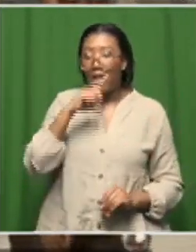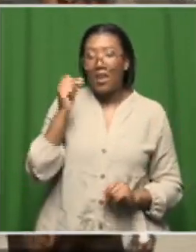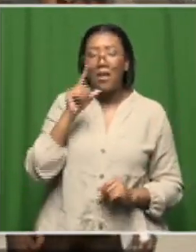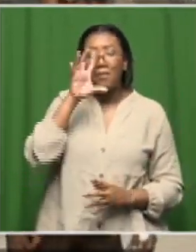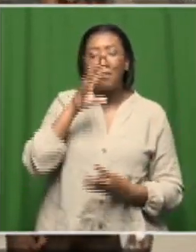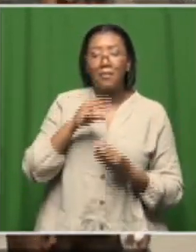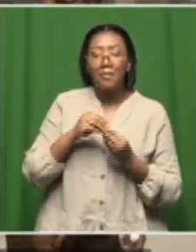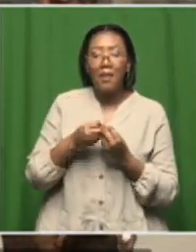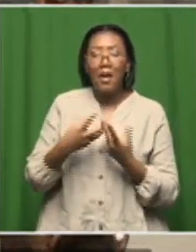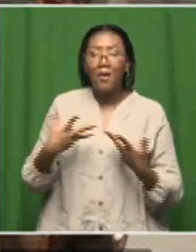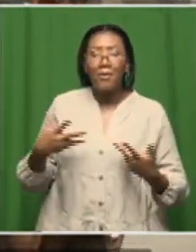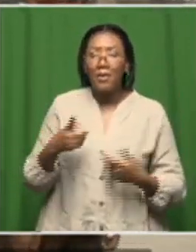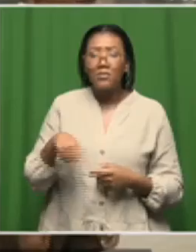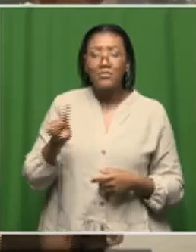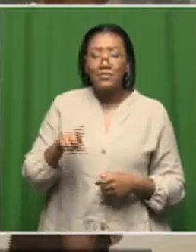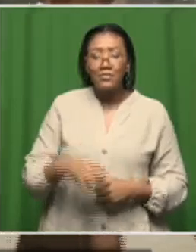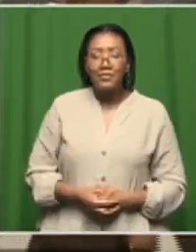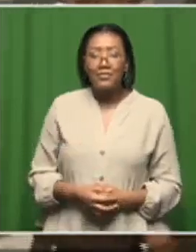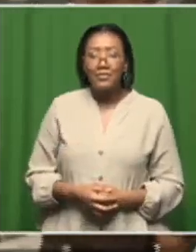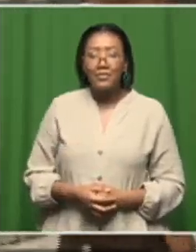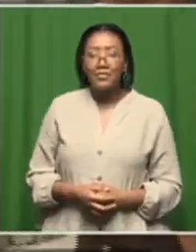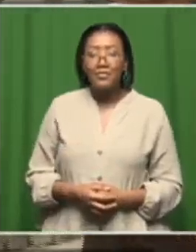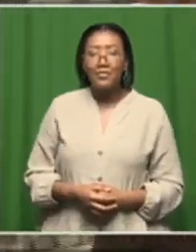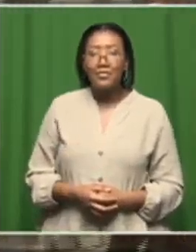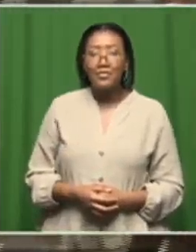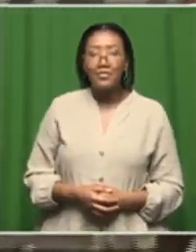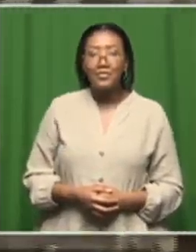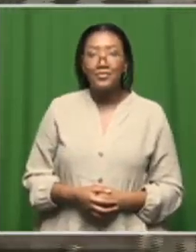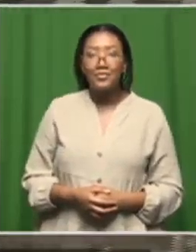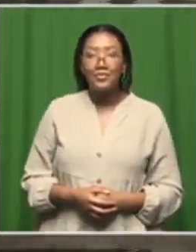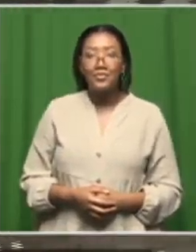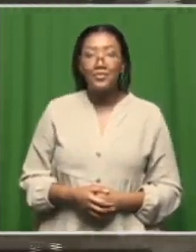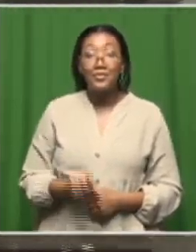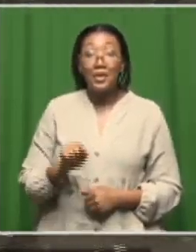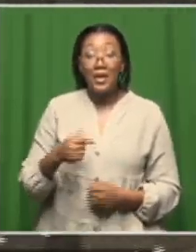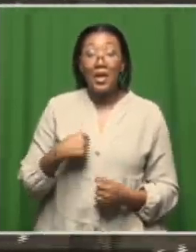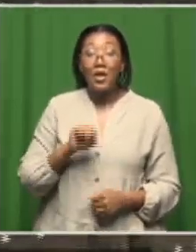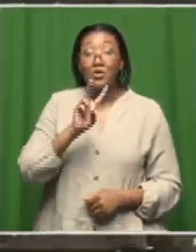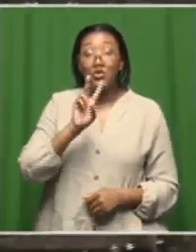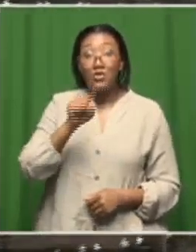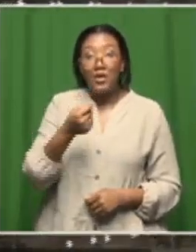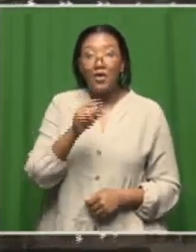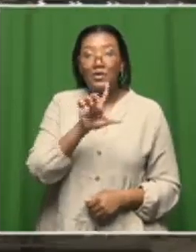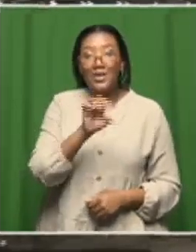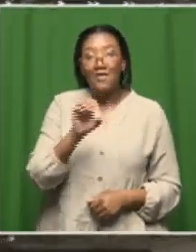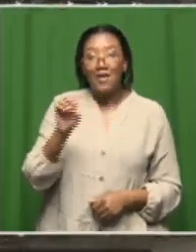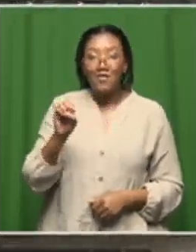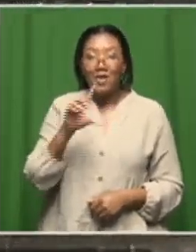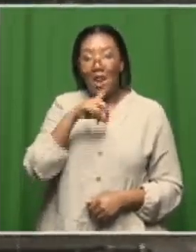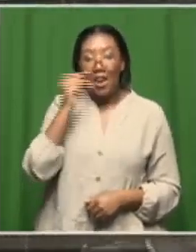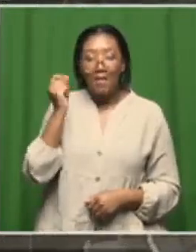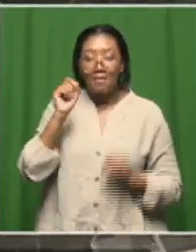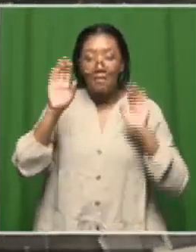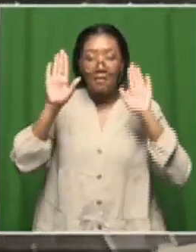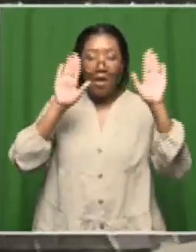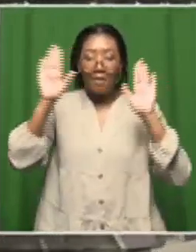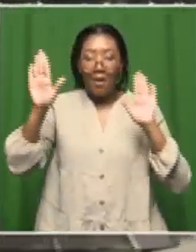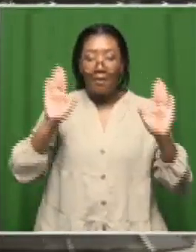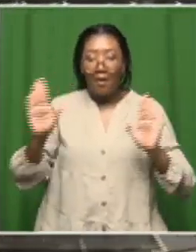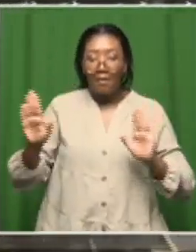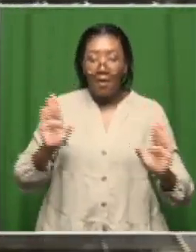and who are these people? Look, you're talking about more than 2,700 names. Let me just give that overall